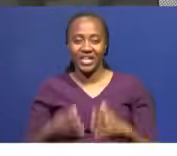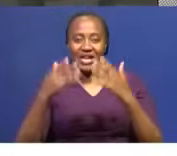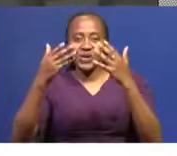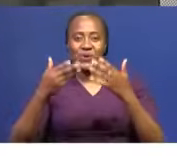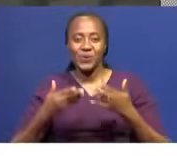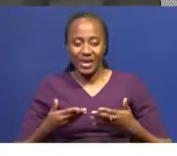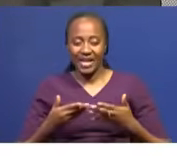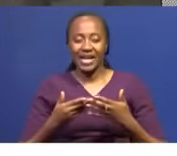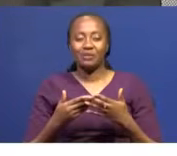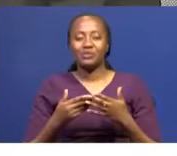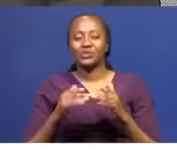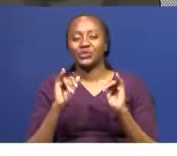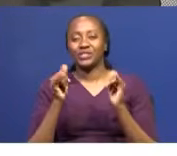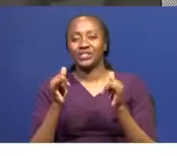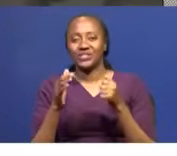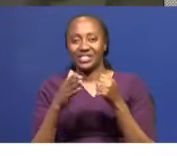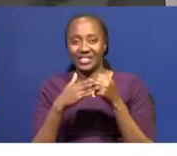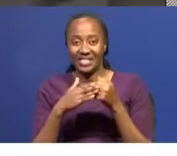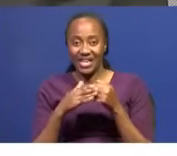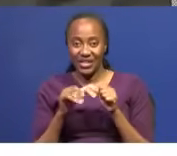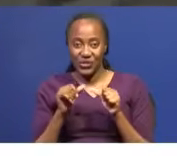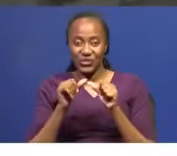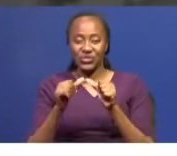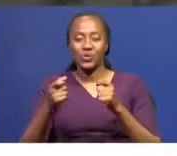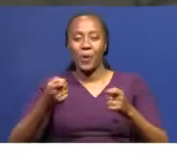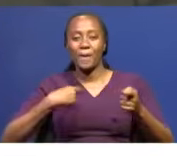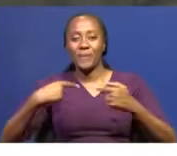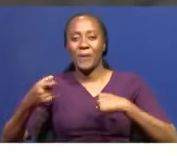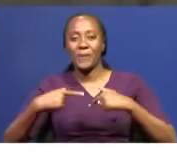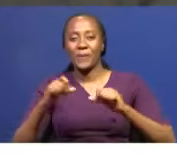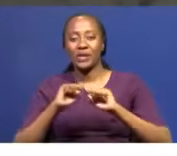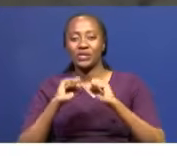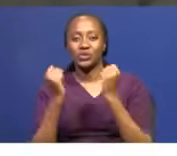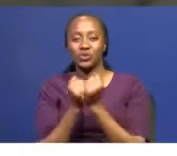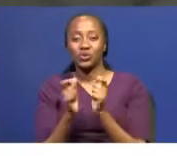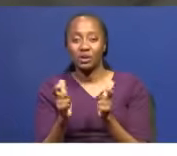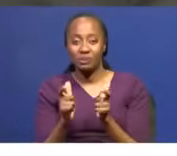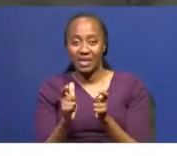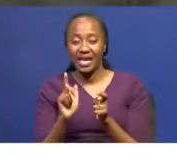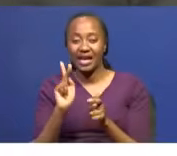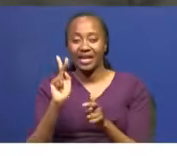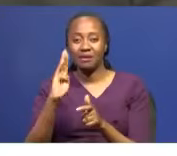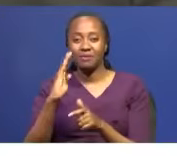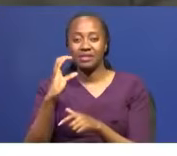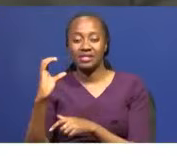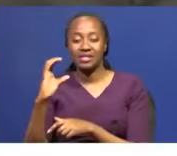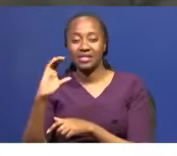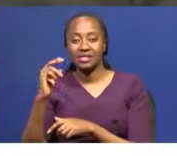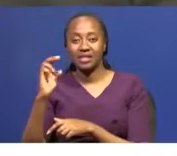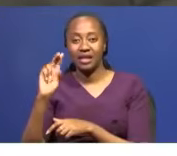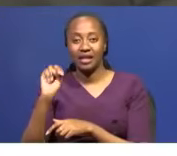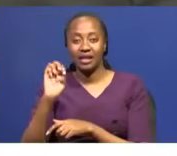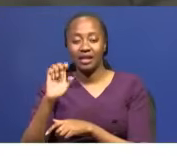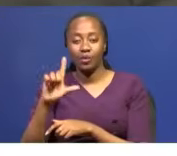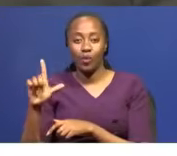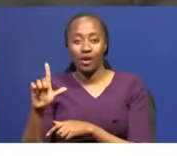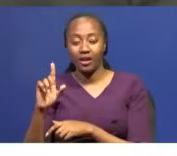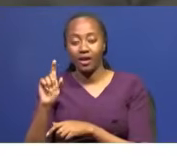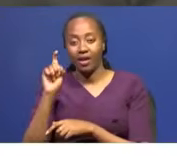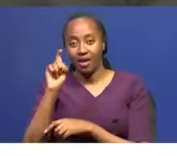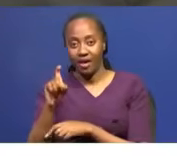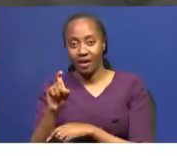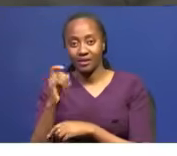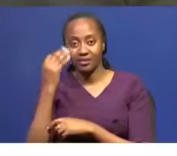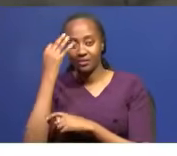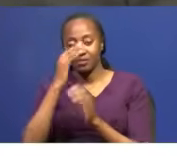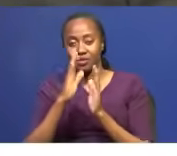Welcome back to Prime Edition. Continue talking to us on all our social media platforms at KBC Channel 1 on X, Facebook and YouTube.